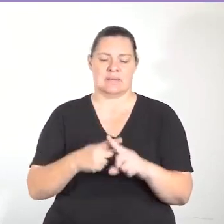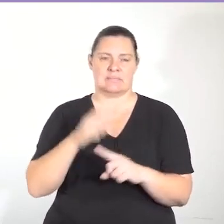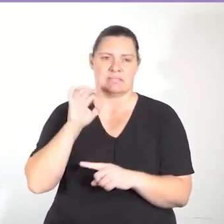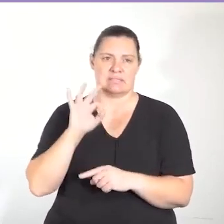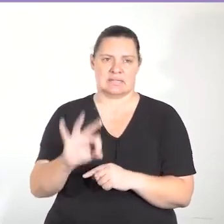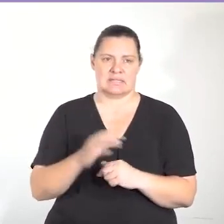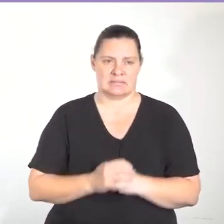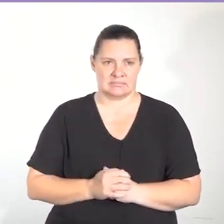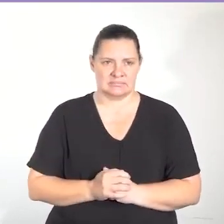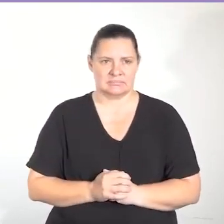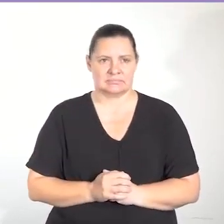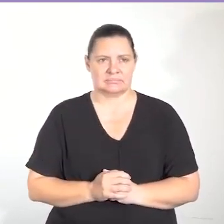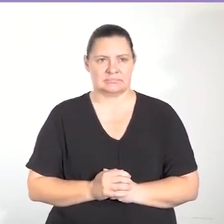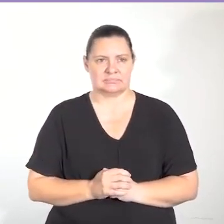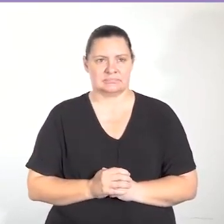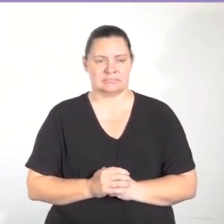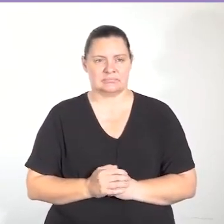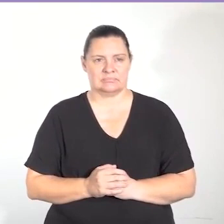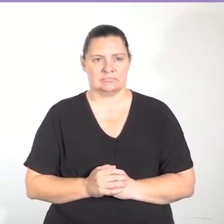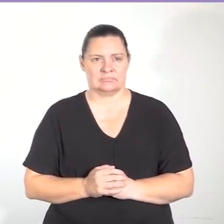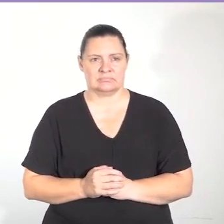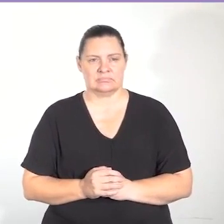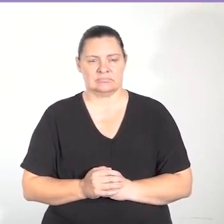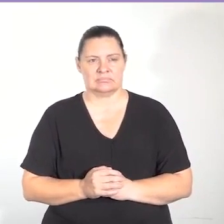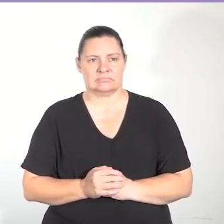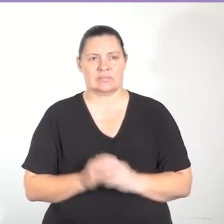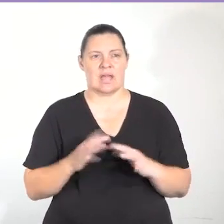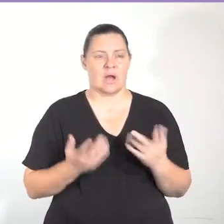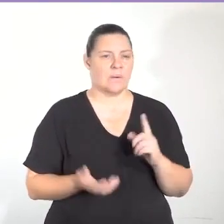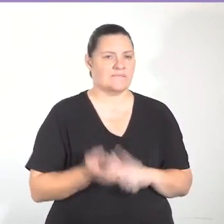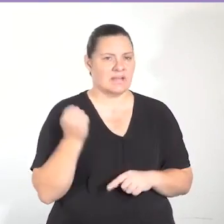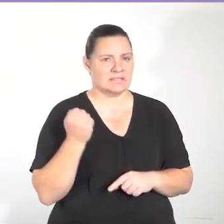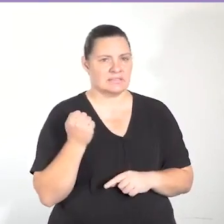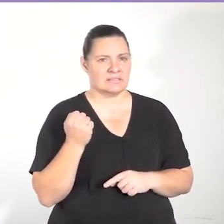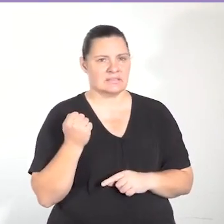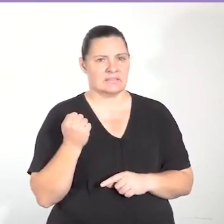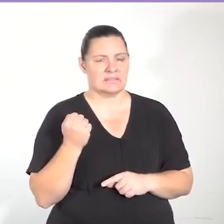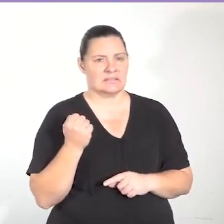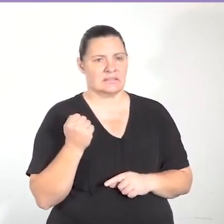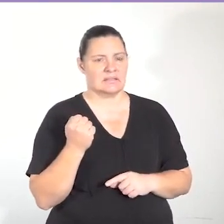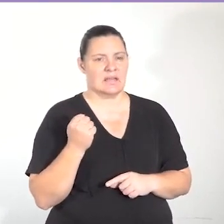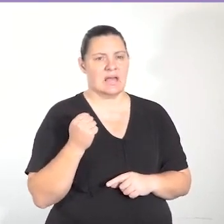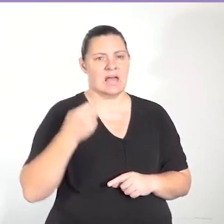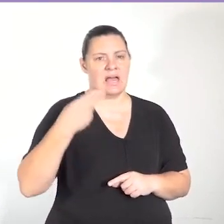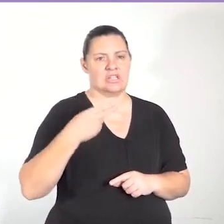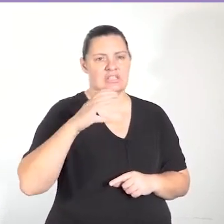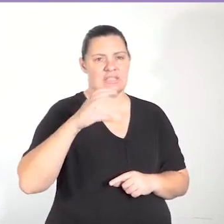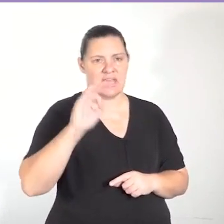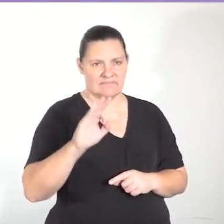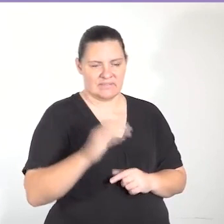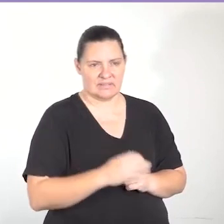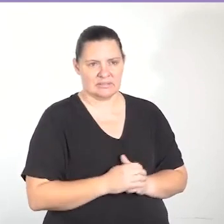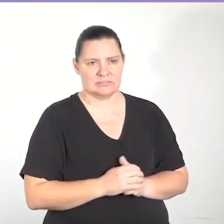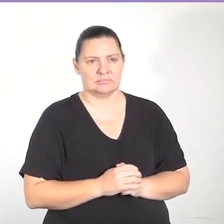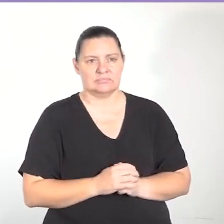times 3 times 3 times 3. Okay, so how do we find the HCF? Do you remember